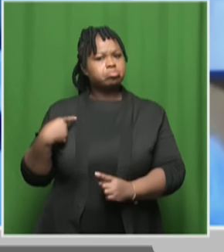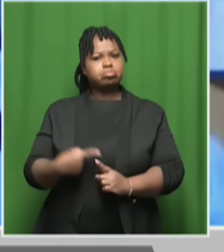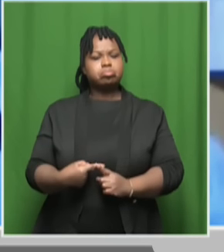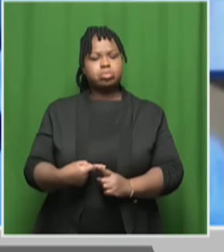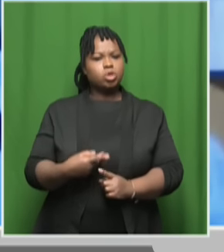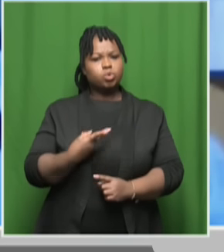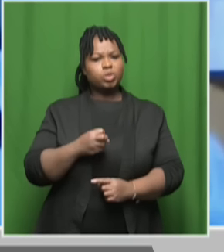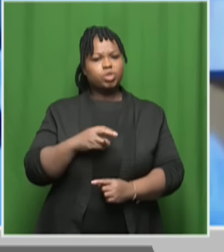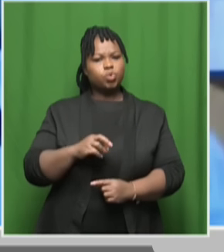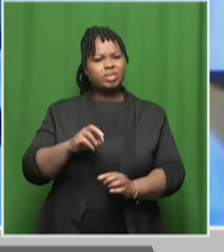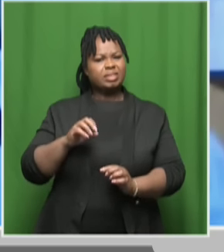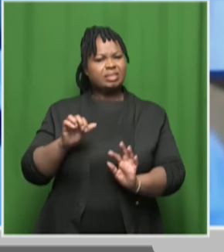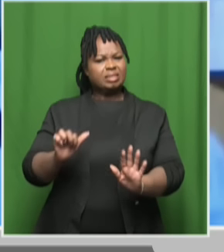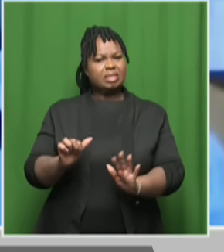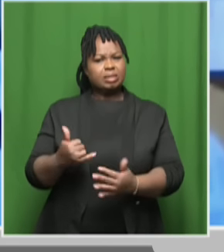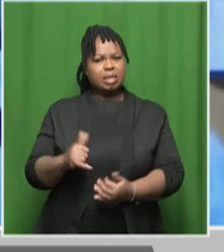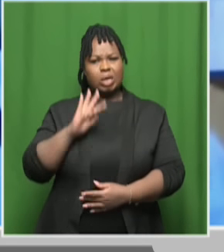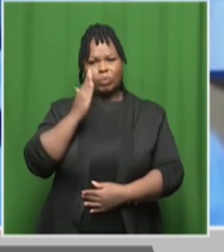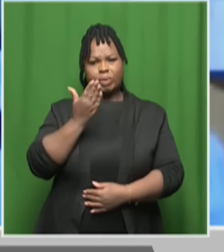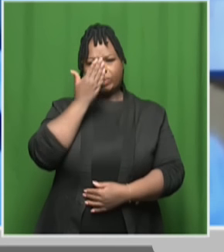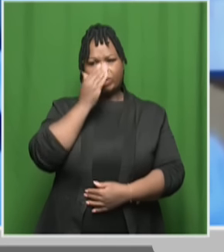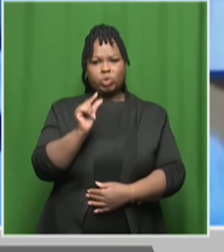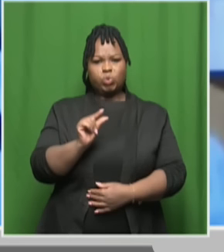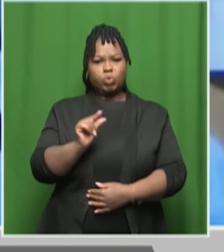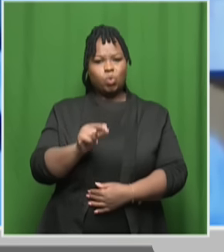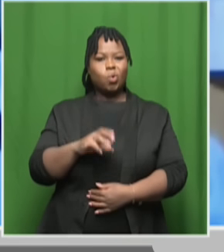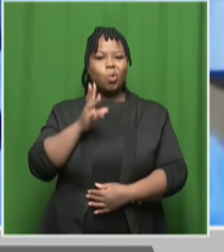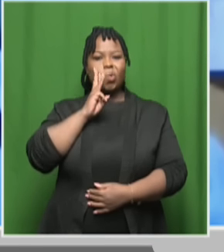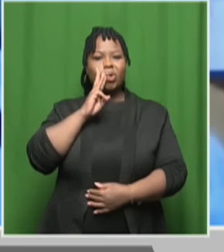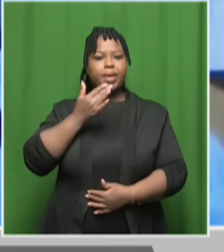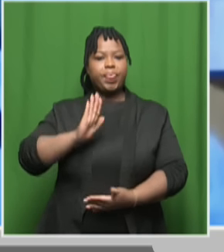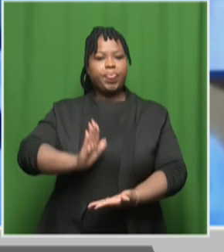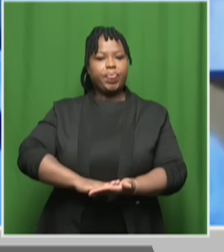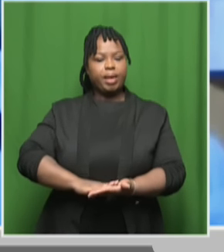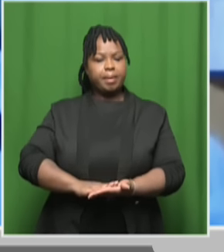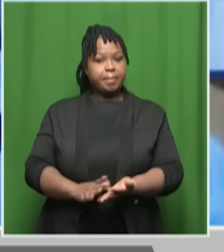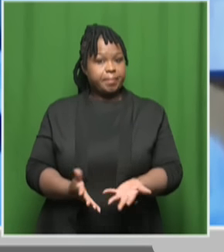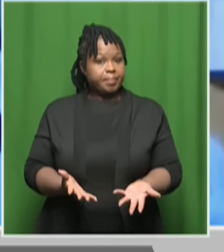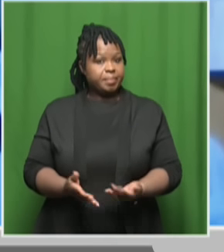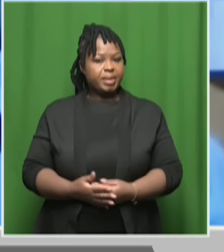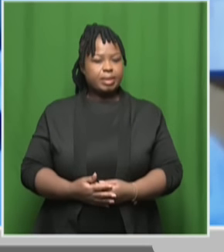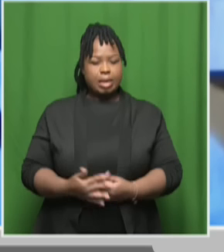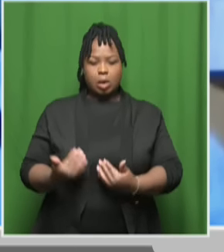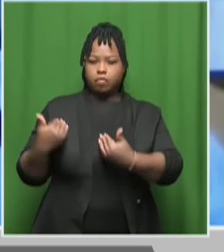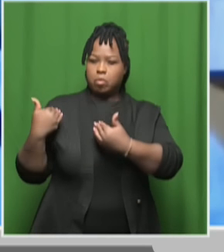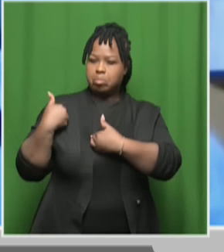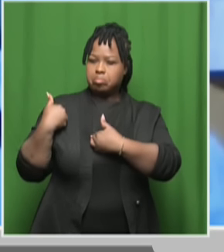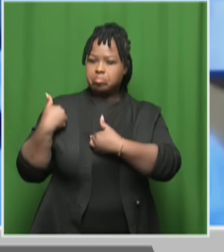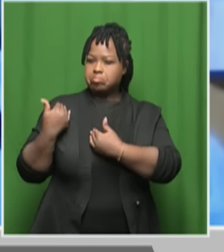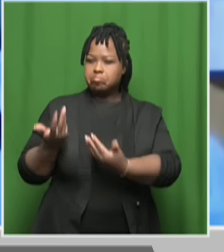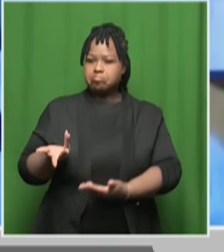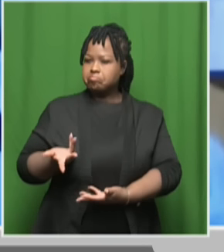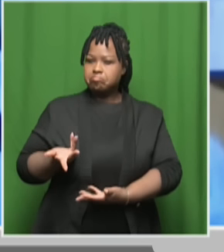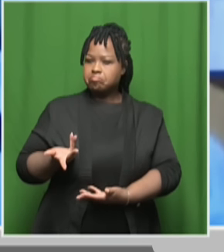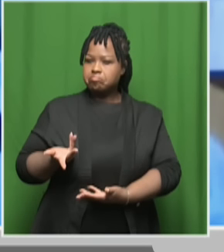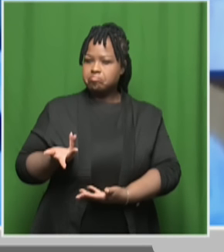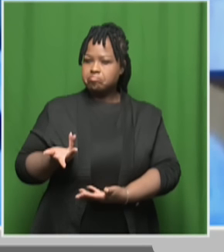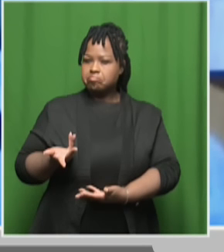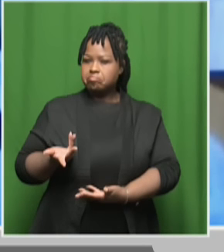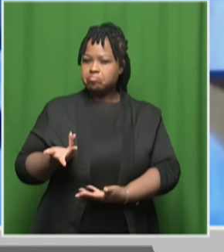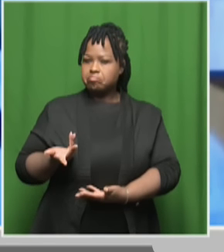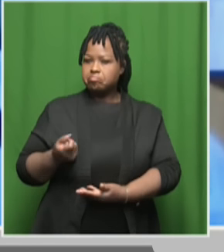staring down the barrel of day zero. Be that as it may, though, in terms of the accountability. So